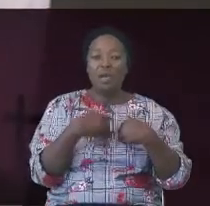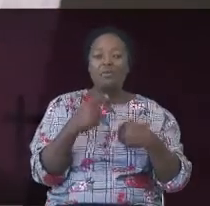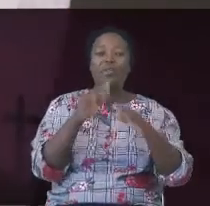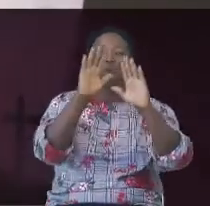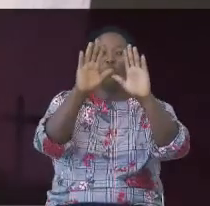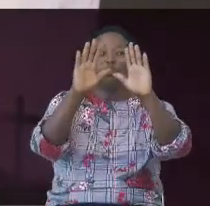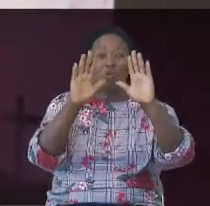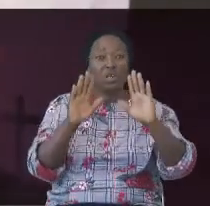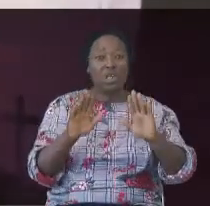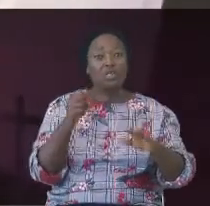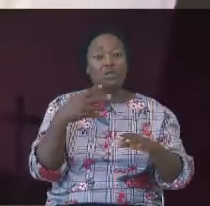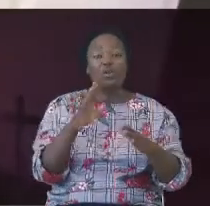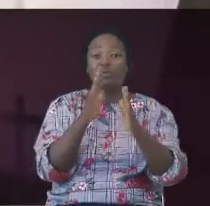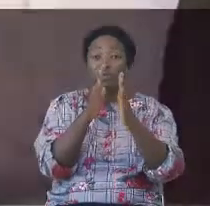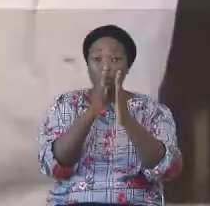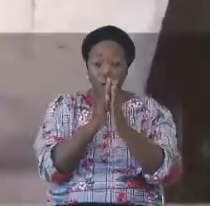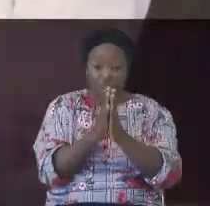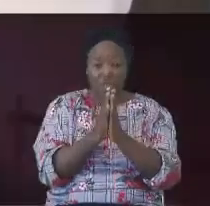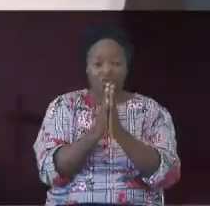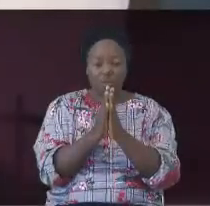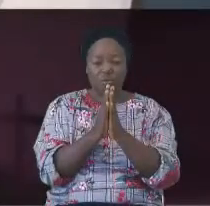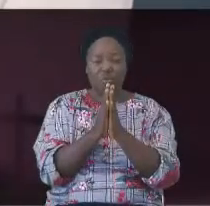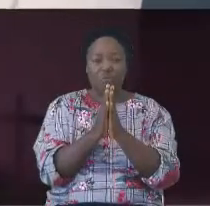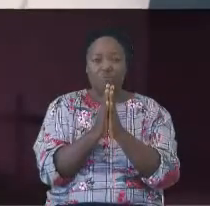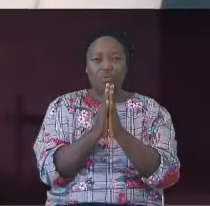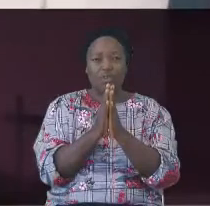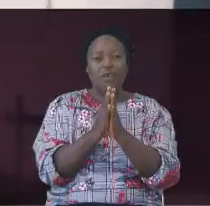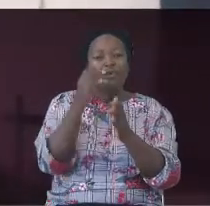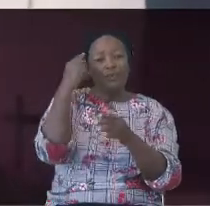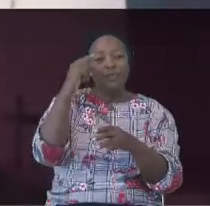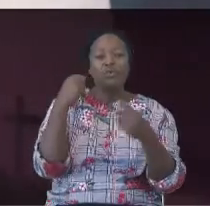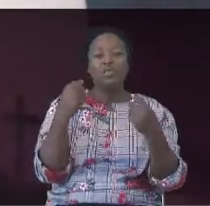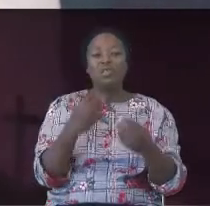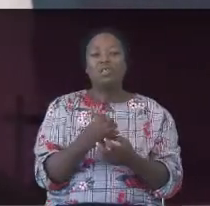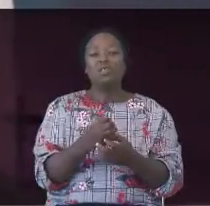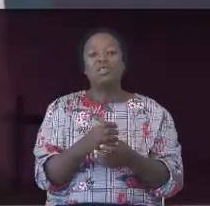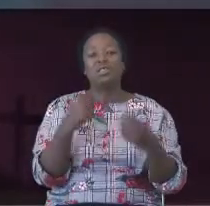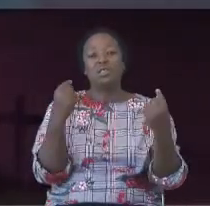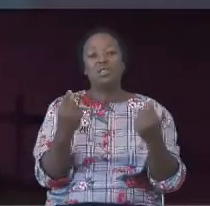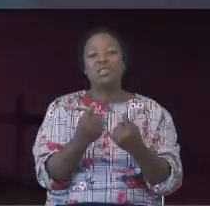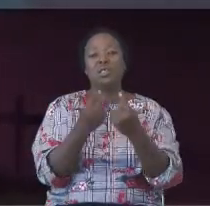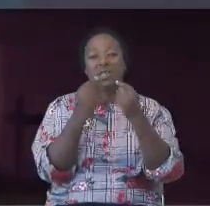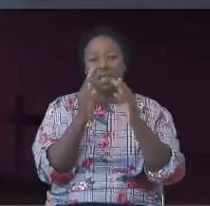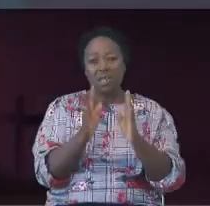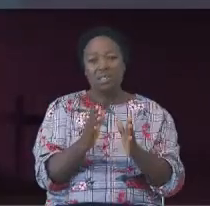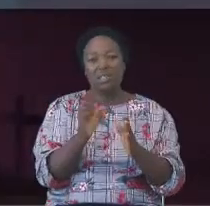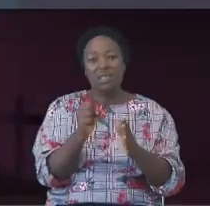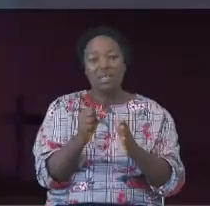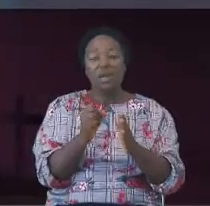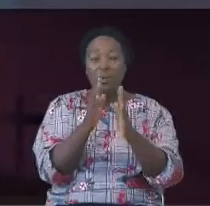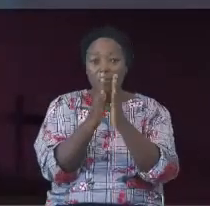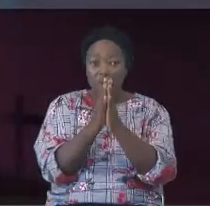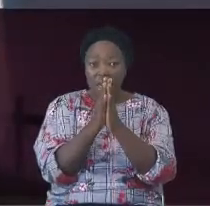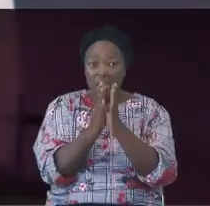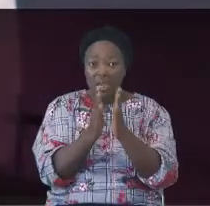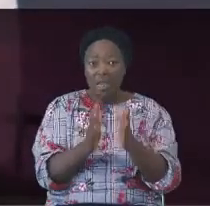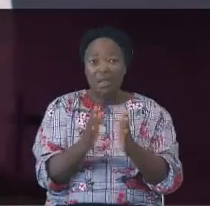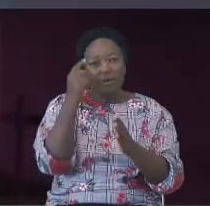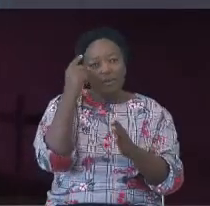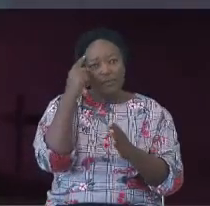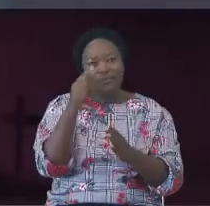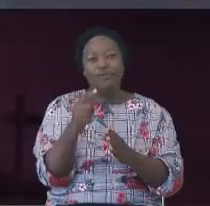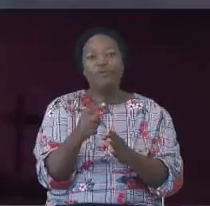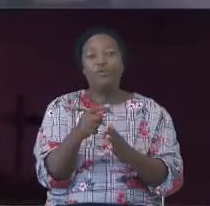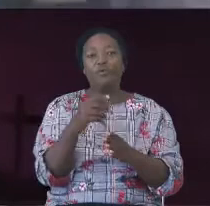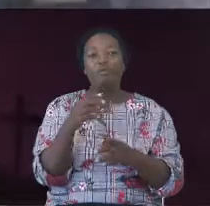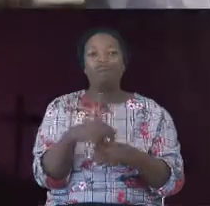two now, in number two we have the wonder of supplication. Supplication for sinners,